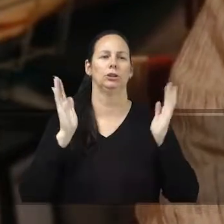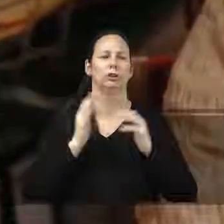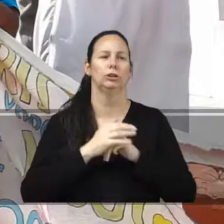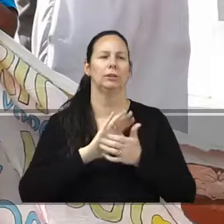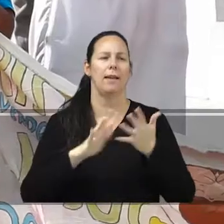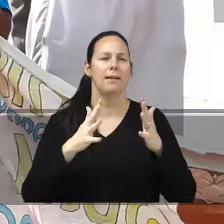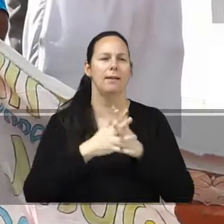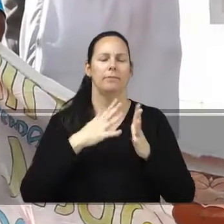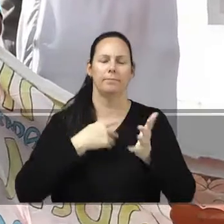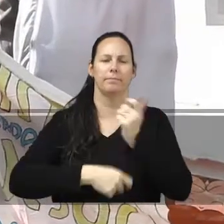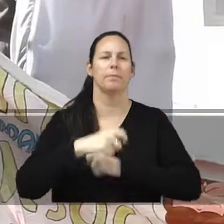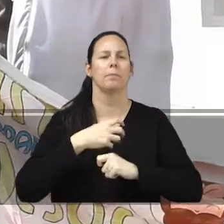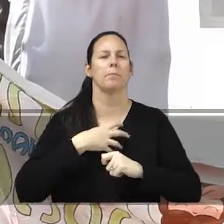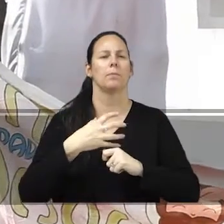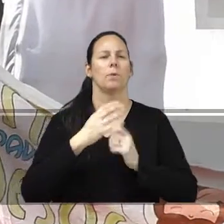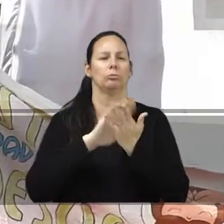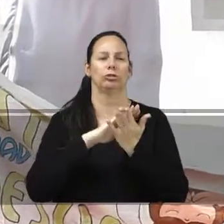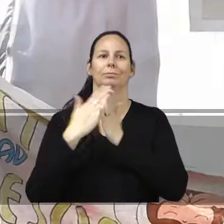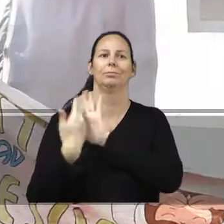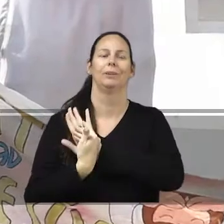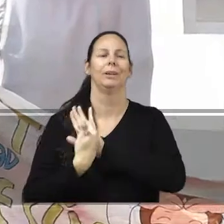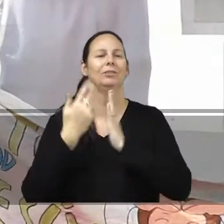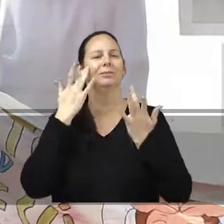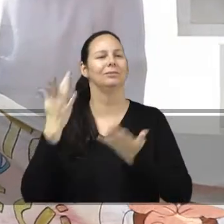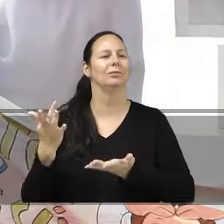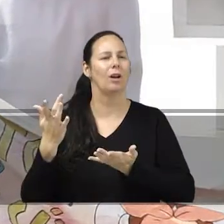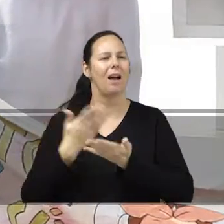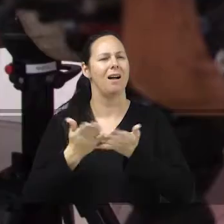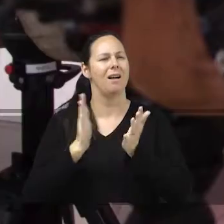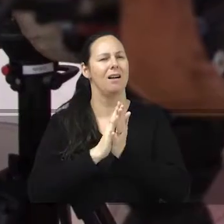do we use the media to benefit, how do we